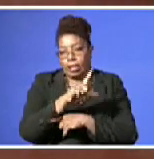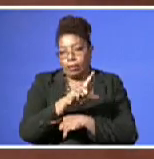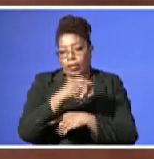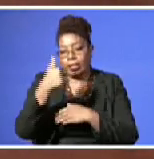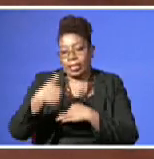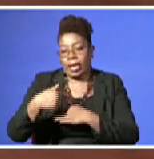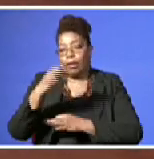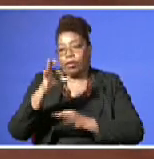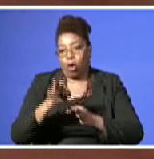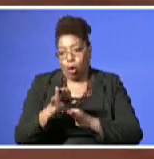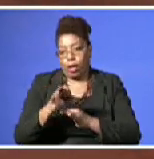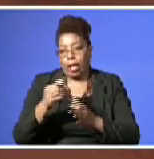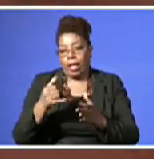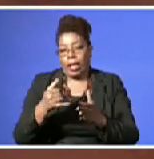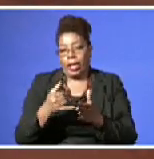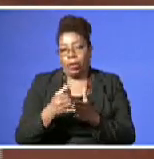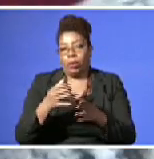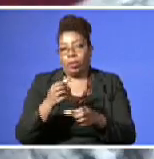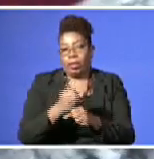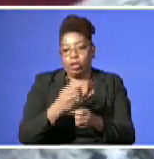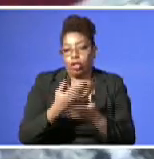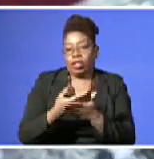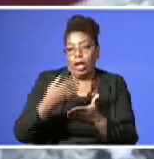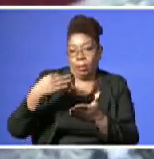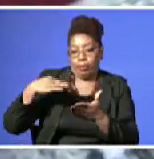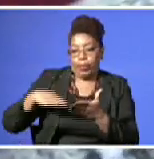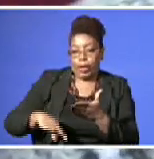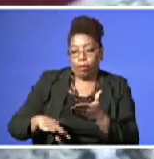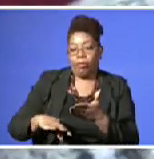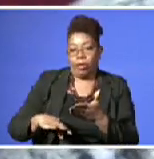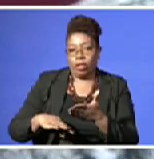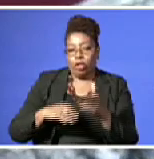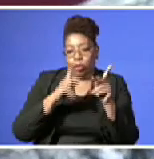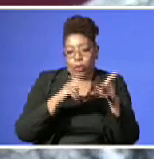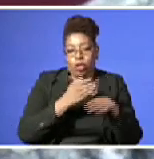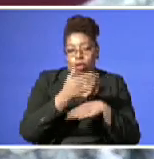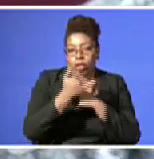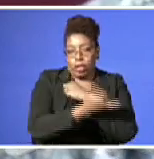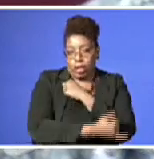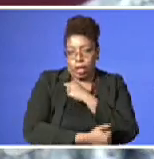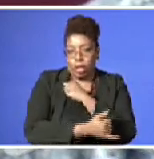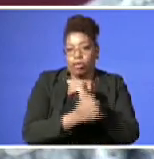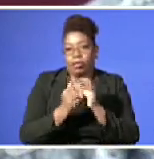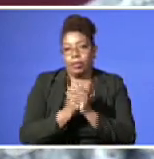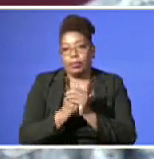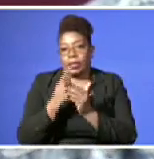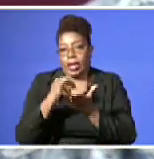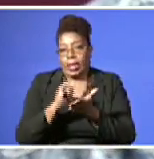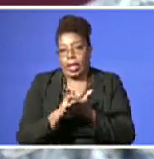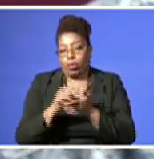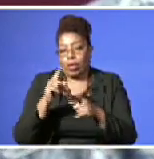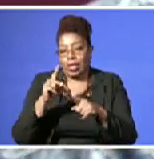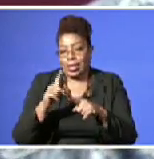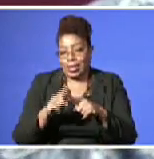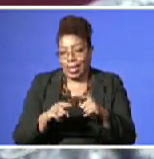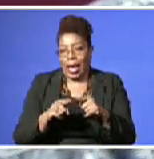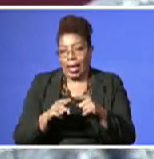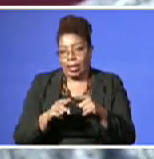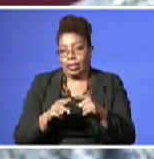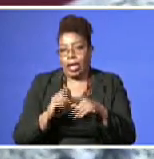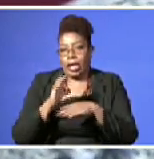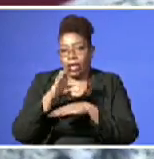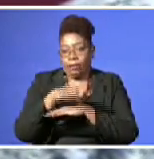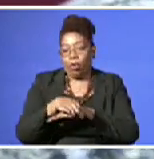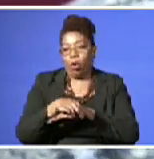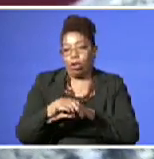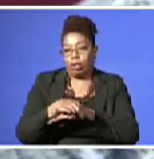tremendous benefits for workers across the country. But oftentimes, employers have the view that we can't even enforce the $5,000 fine on them when they